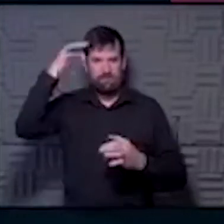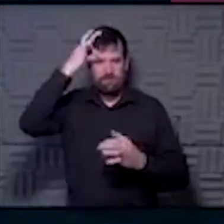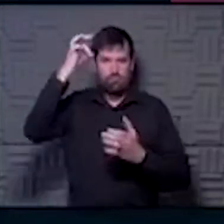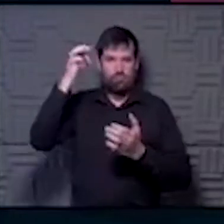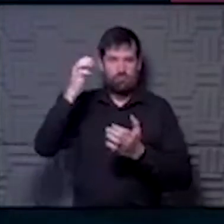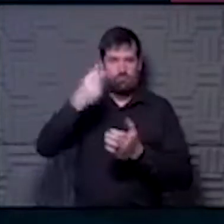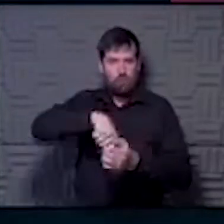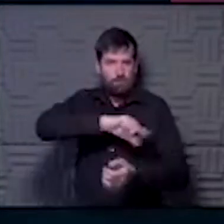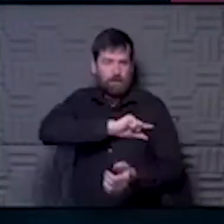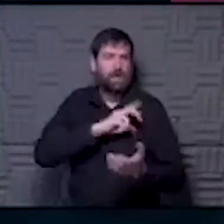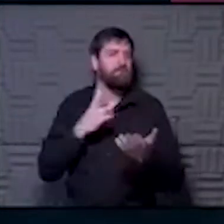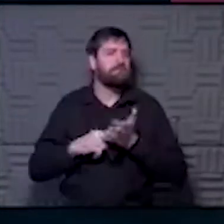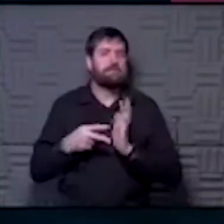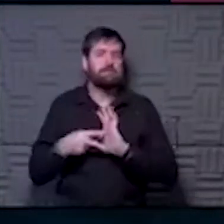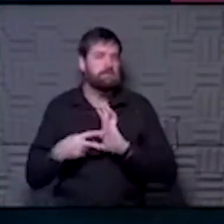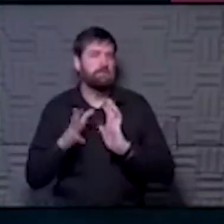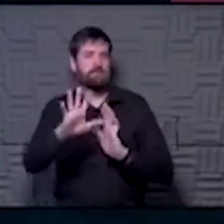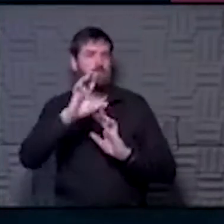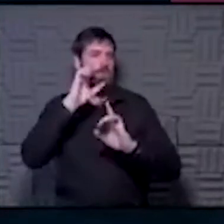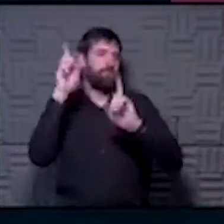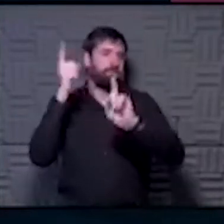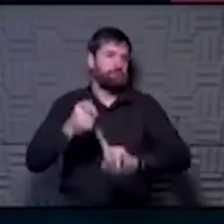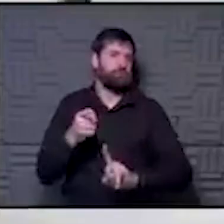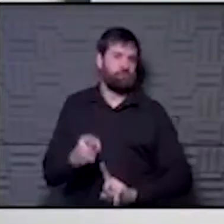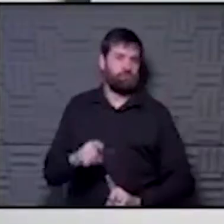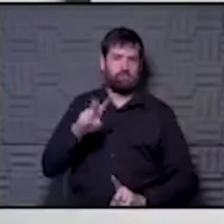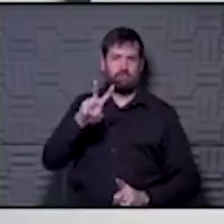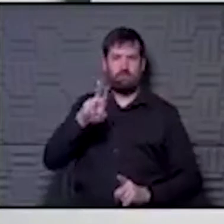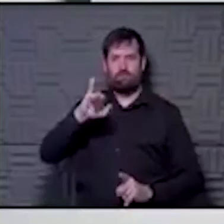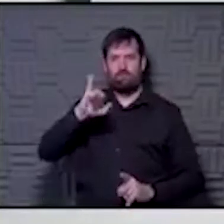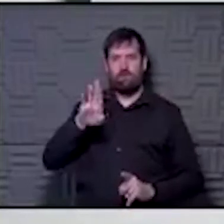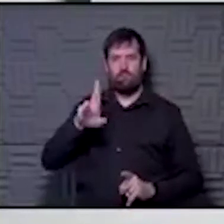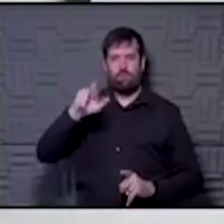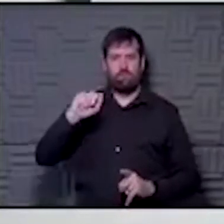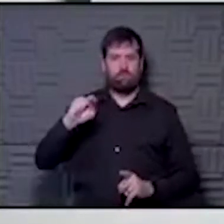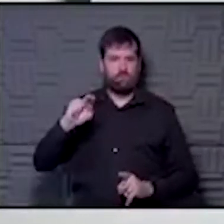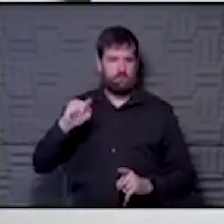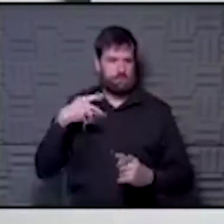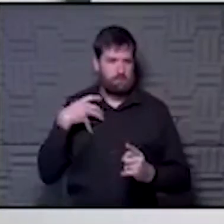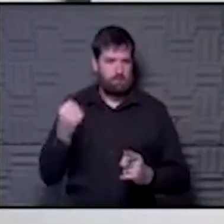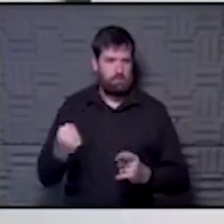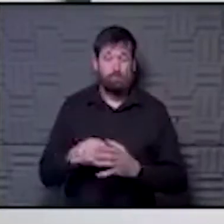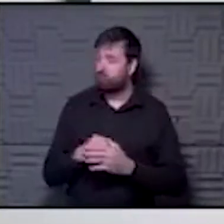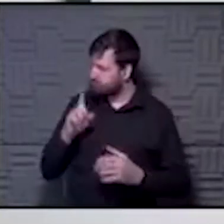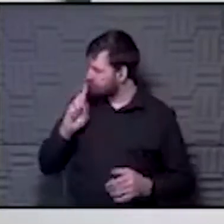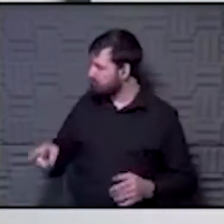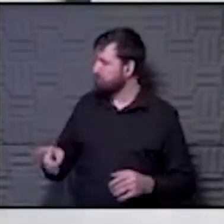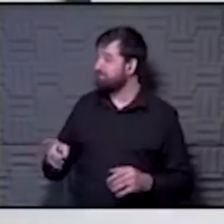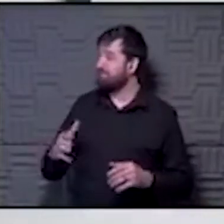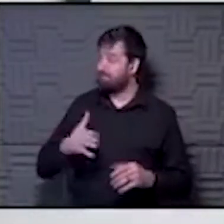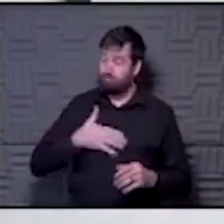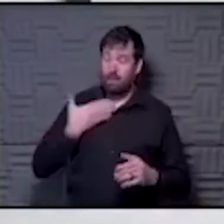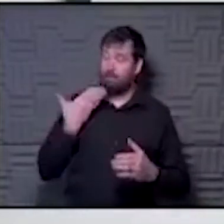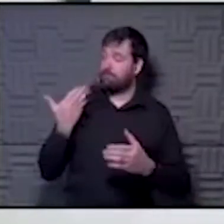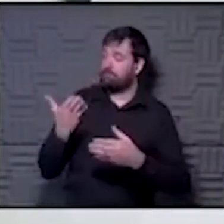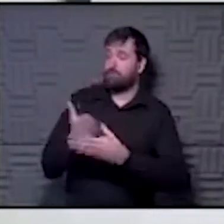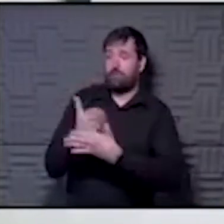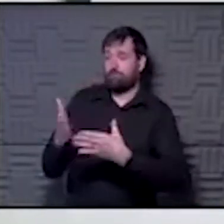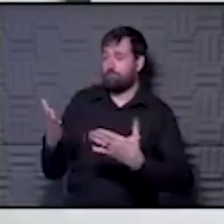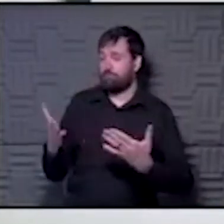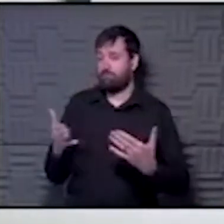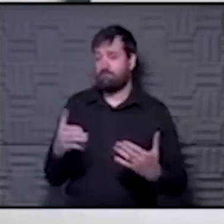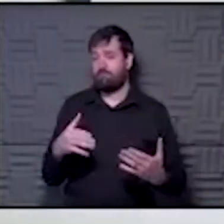so faithfully. Talk to us a little bit about your mission. Sure, thanks. And happy to share.